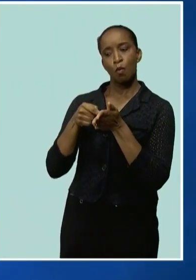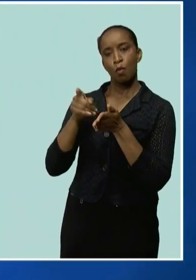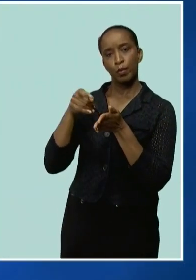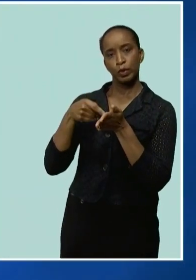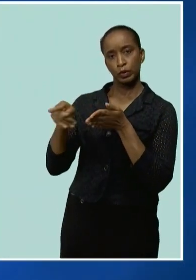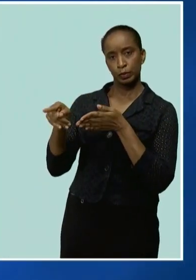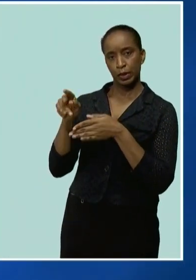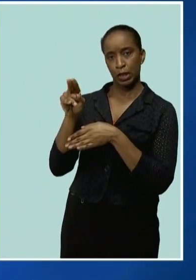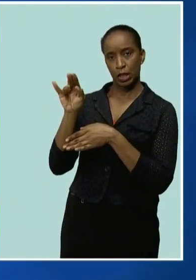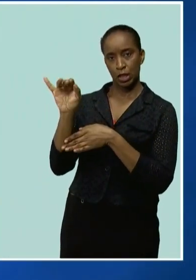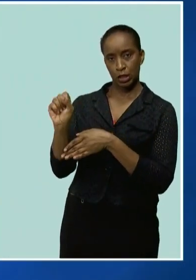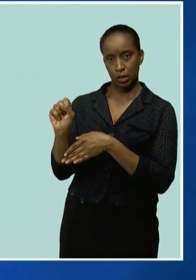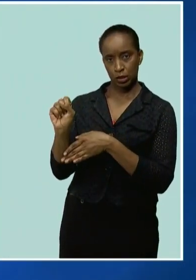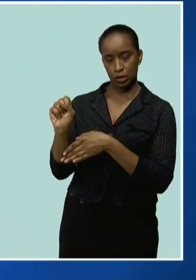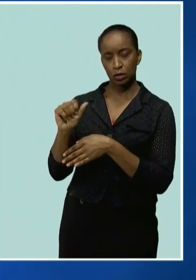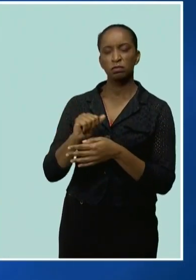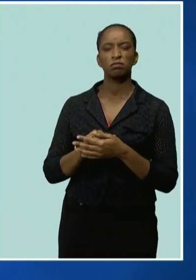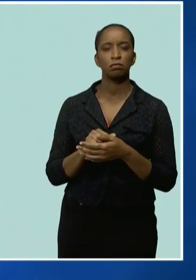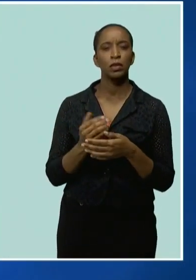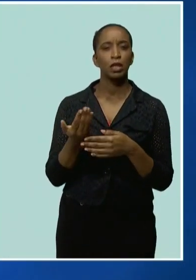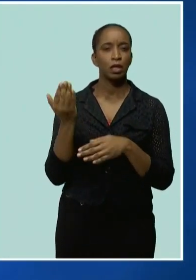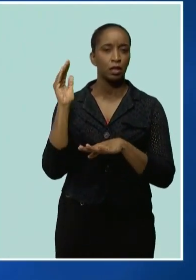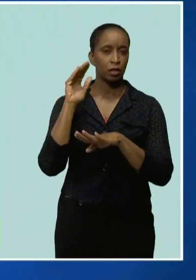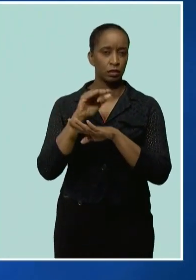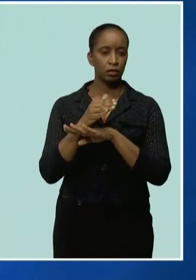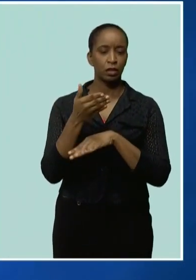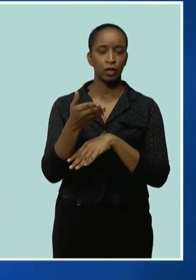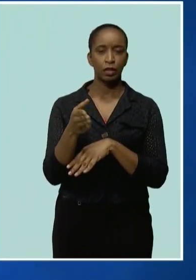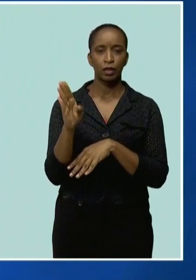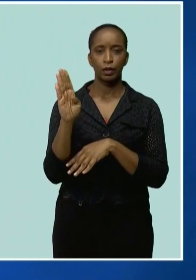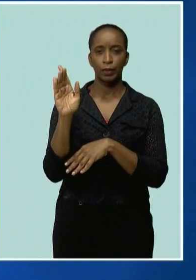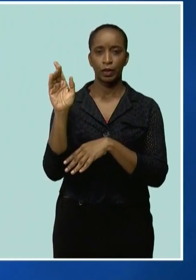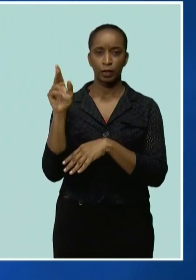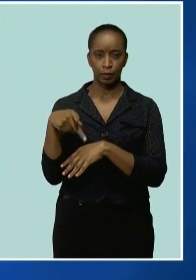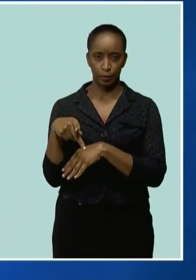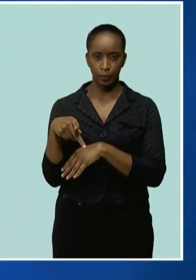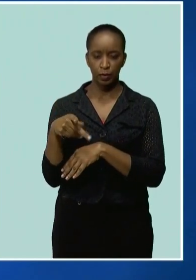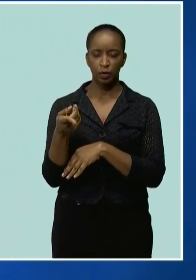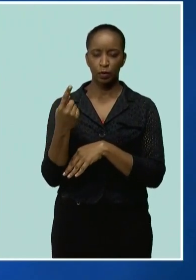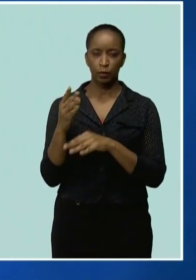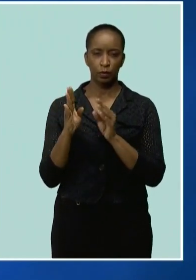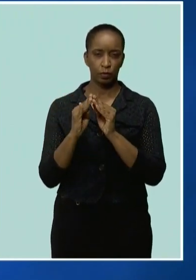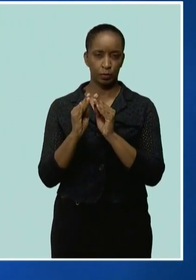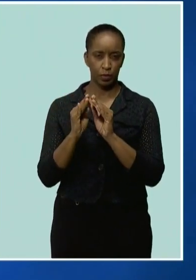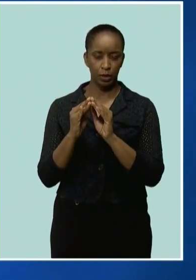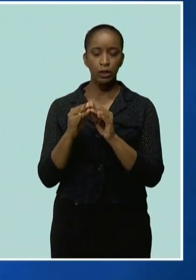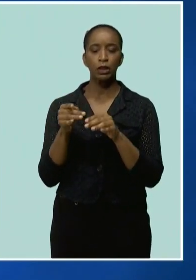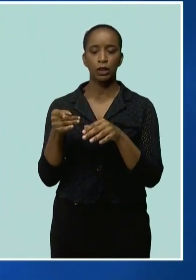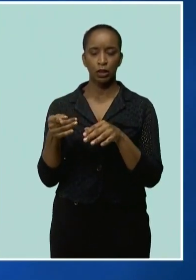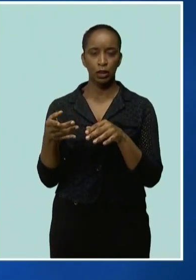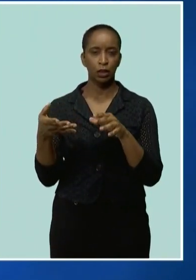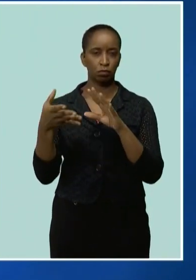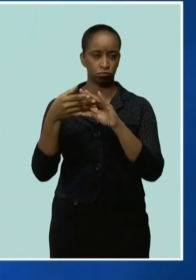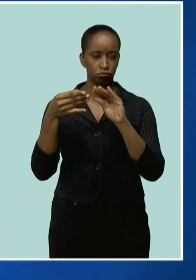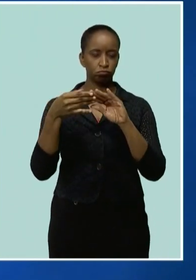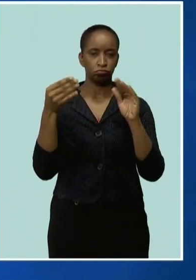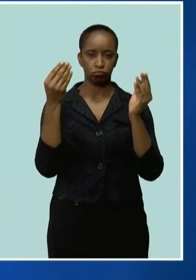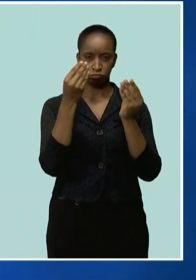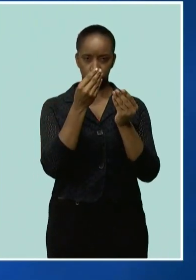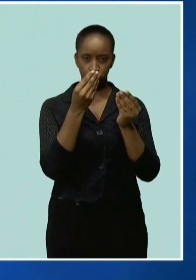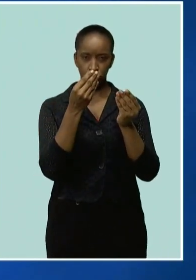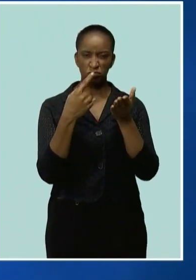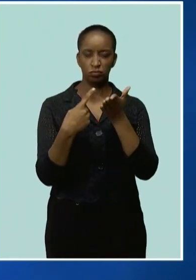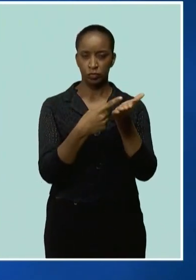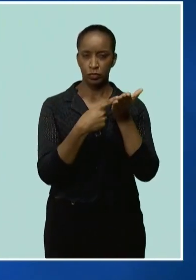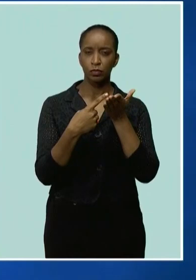last evening at the annual general meeting of the Barbados Labour Party's St. George South branch. He noted the money was eventually paid by